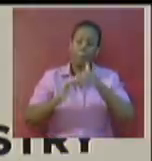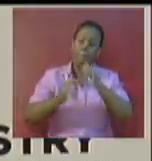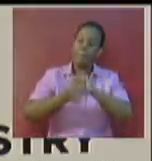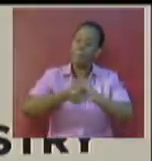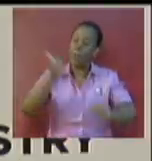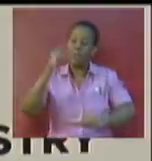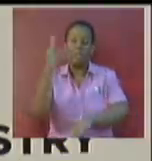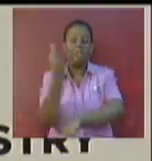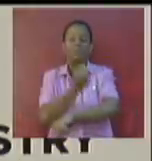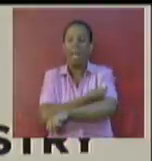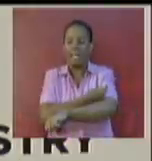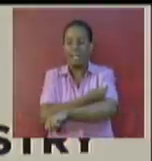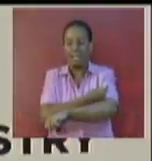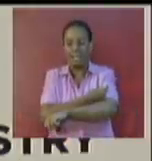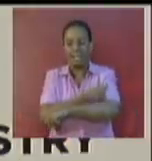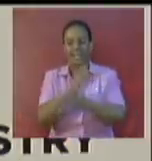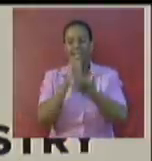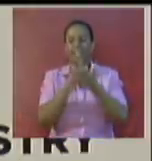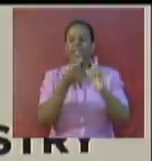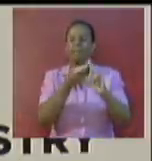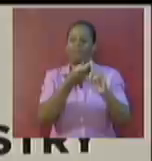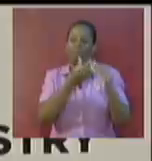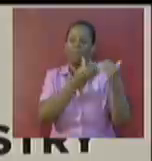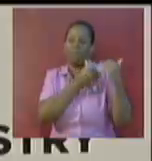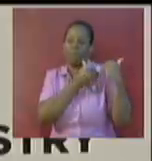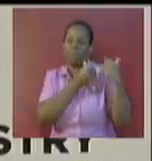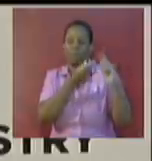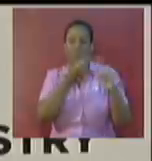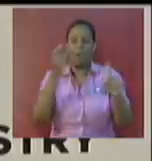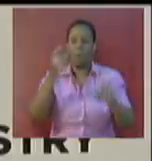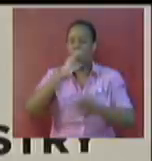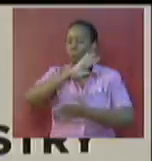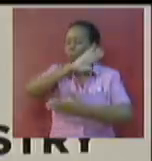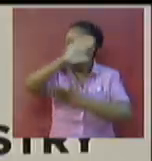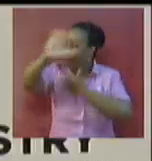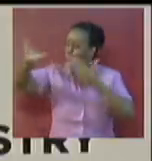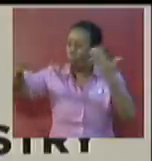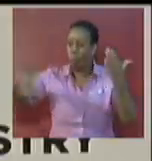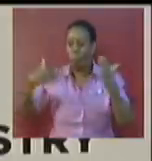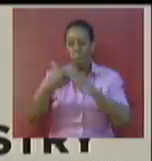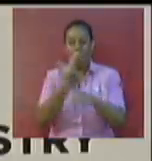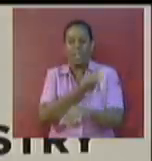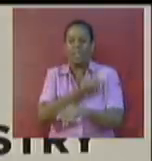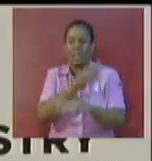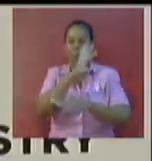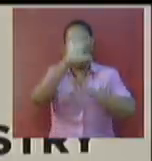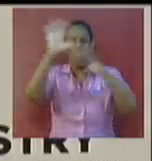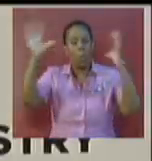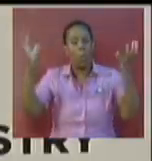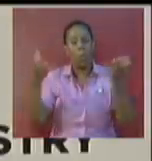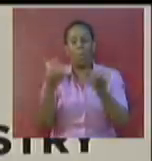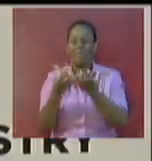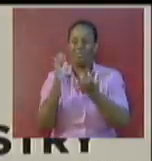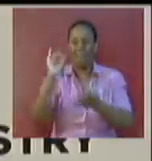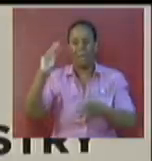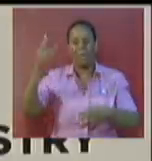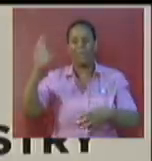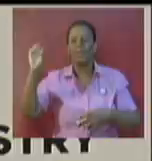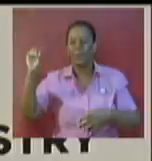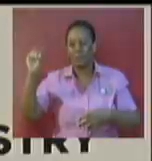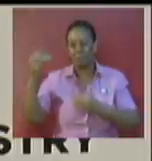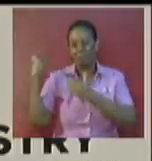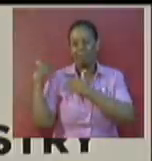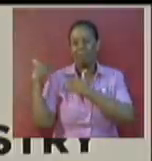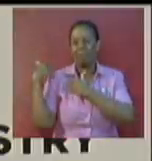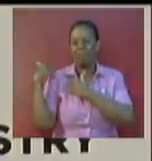Health Organization, which is an agency for this region of the world under WHO. So they would have a robust technical advisory